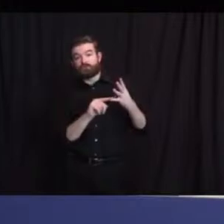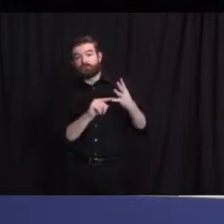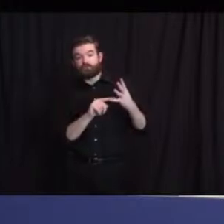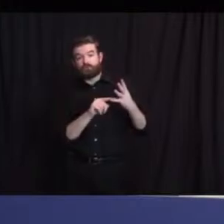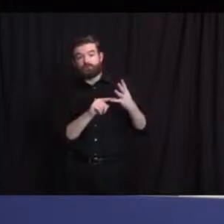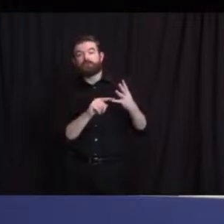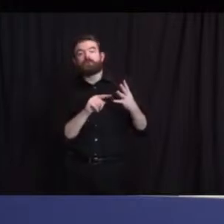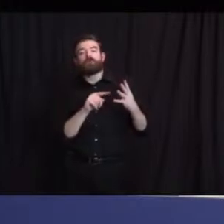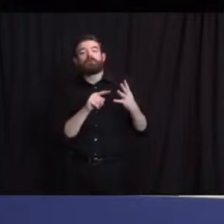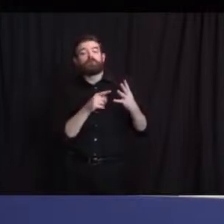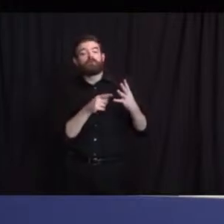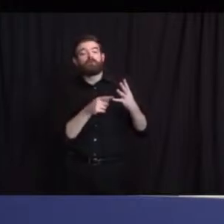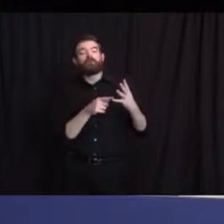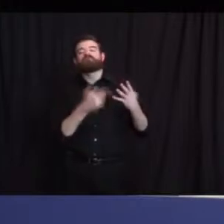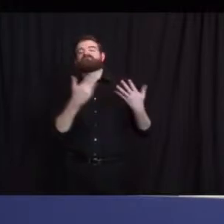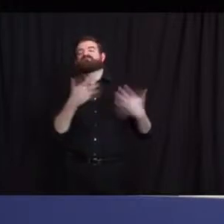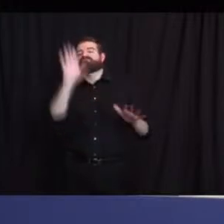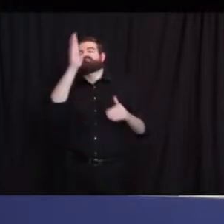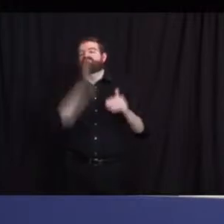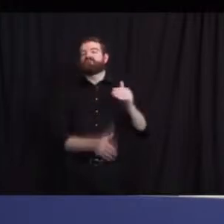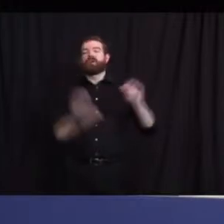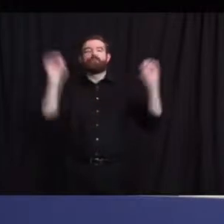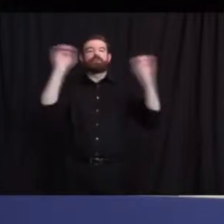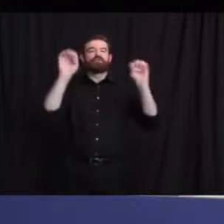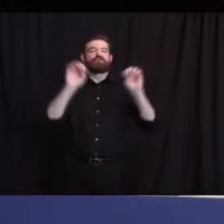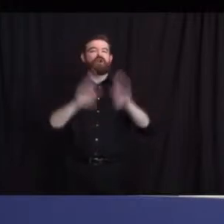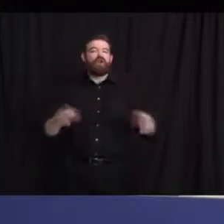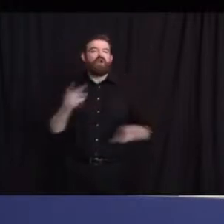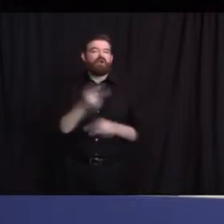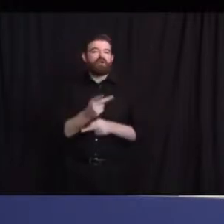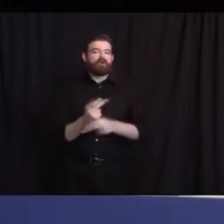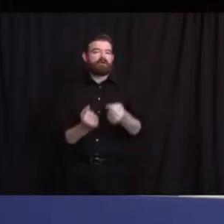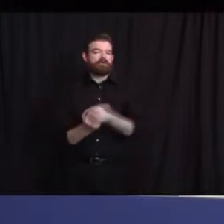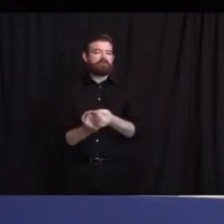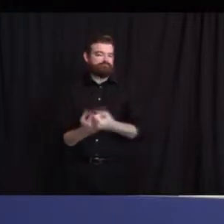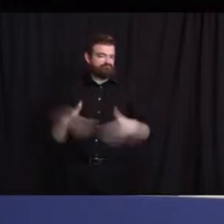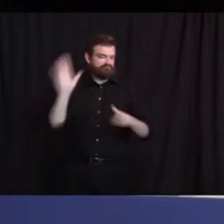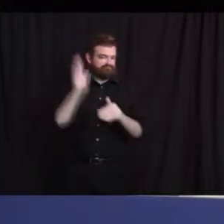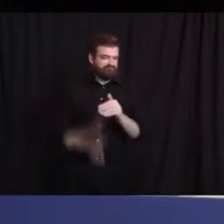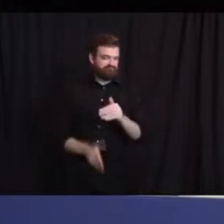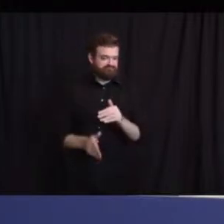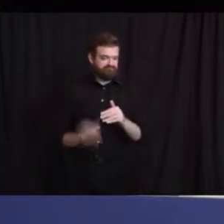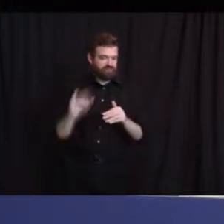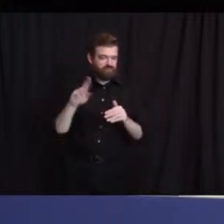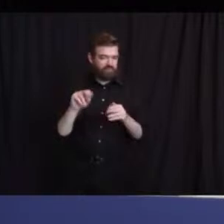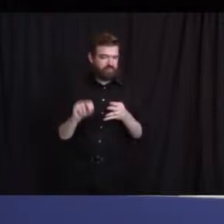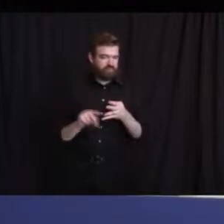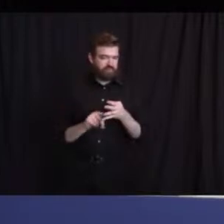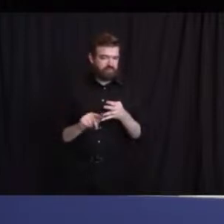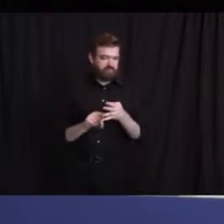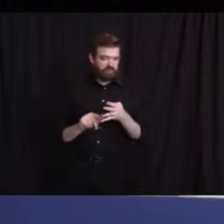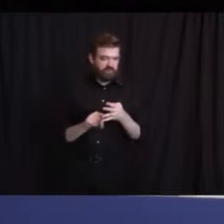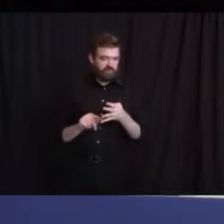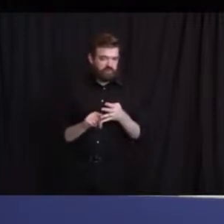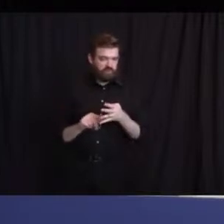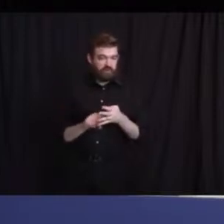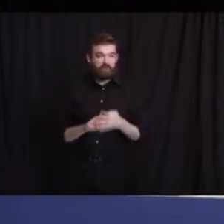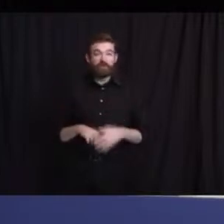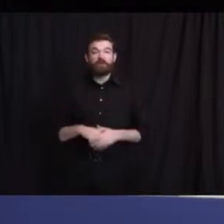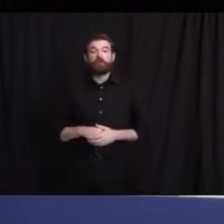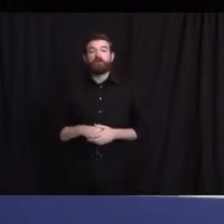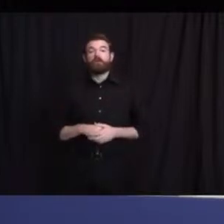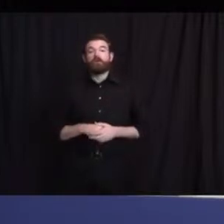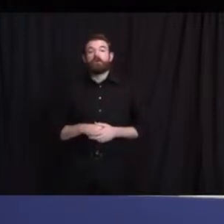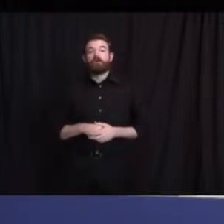will be co-hosting webinars for child care providers to answer any questions they may have and offer technical assistance as they